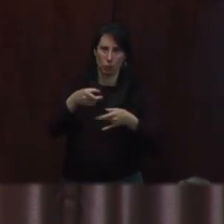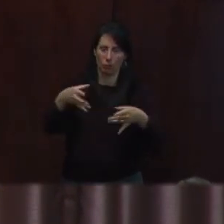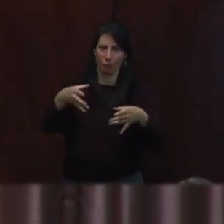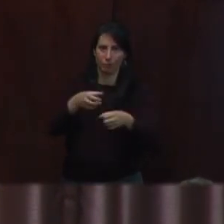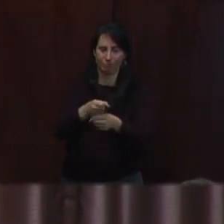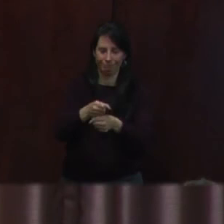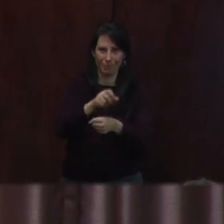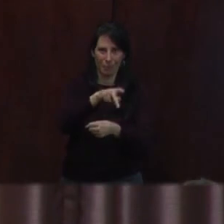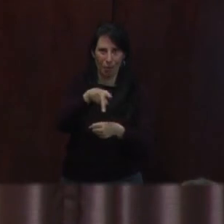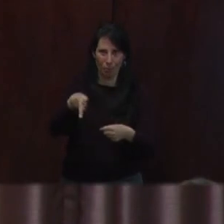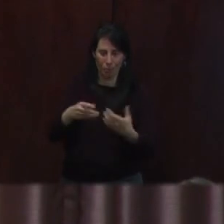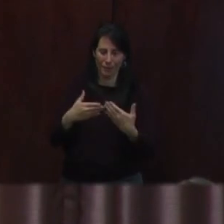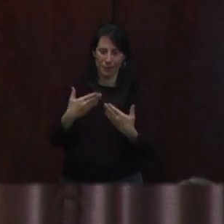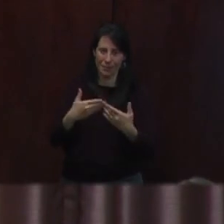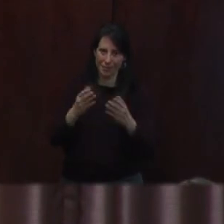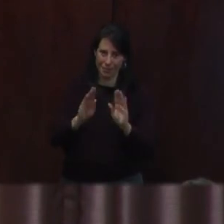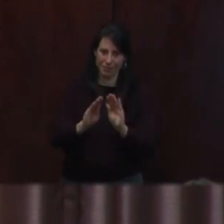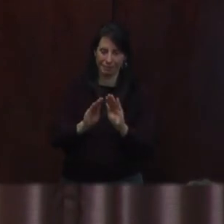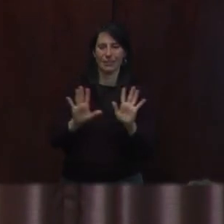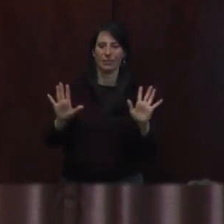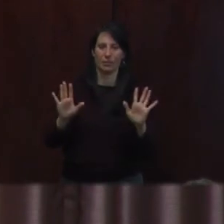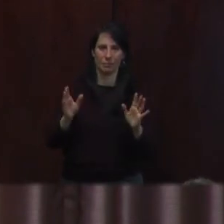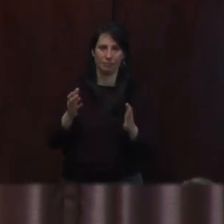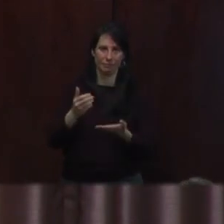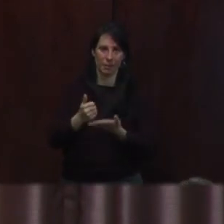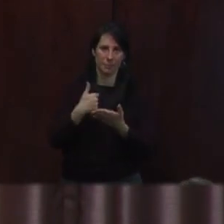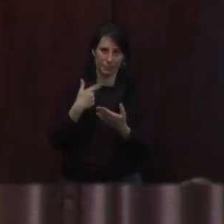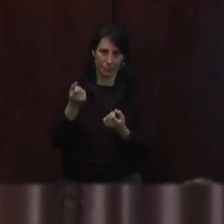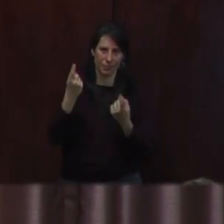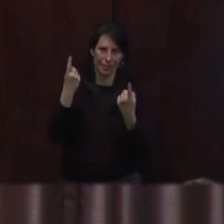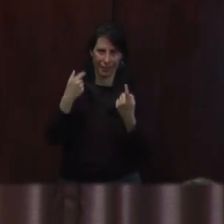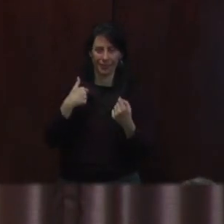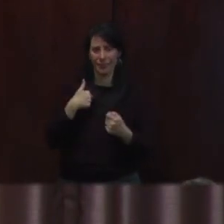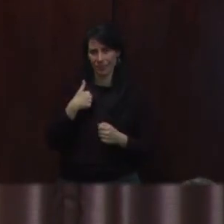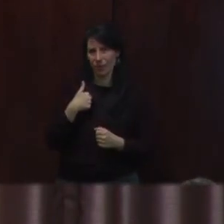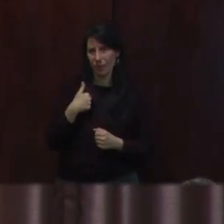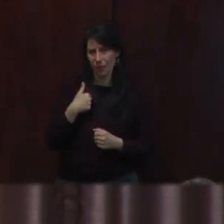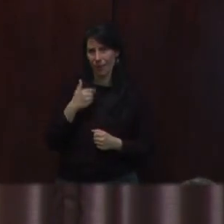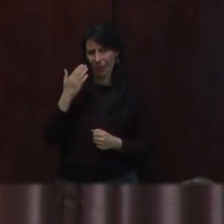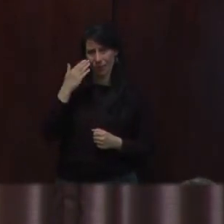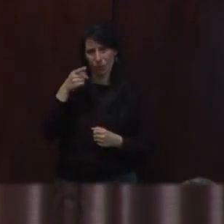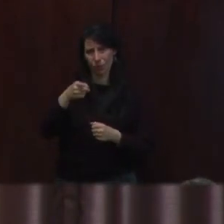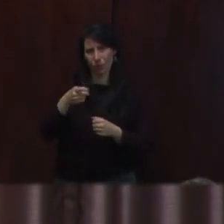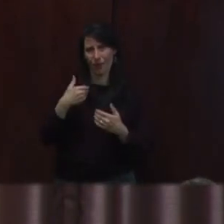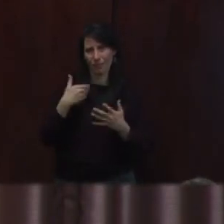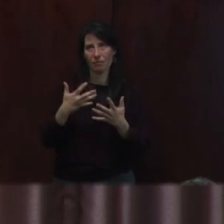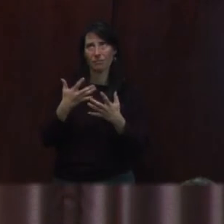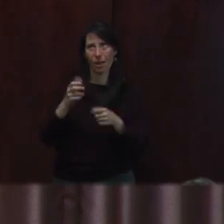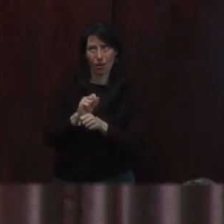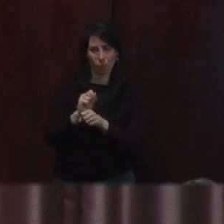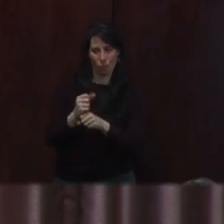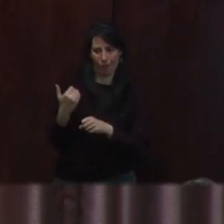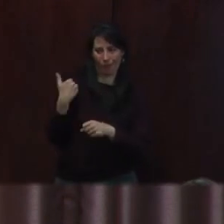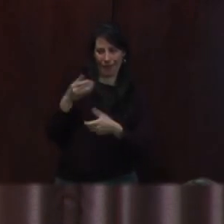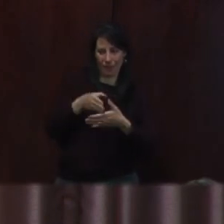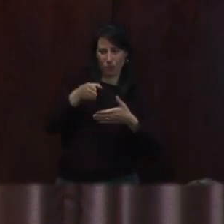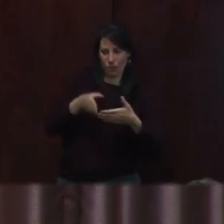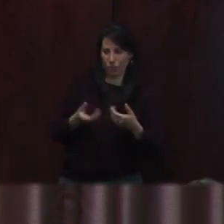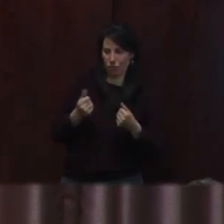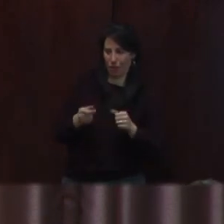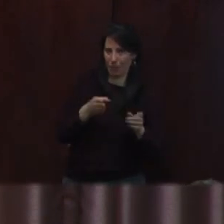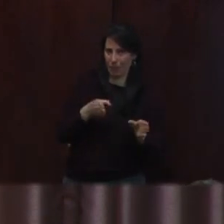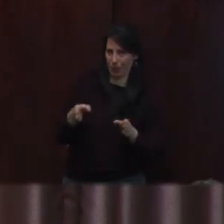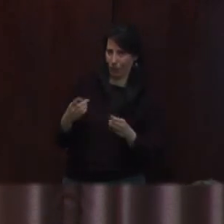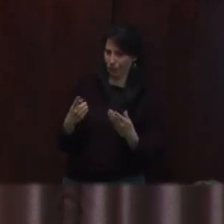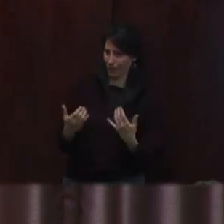the hard work and the sort of, I'm guessing a lot of work over the weekend that went into getting ready for today. So